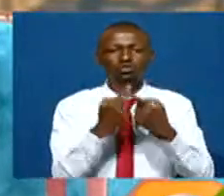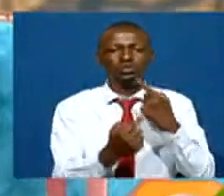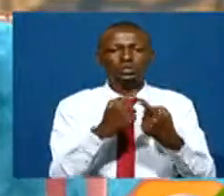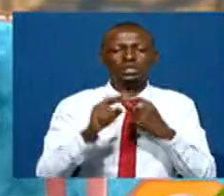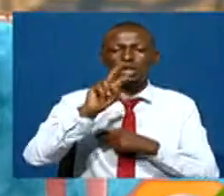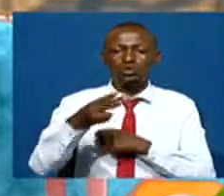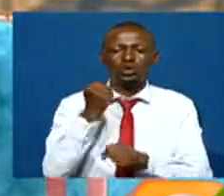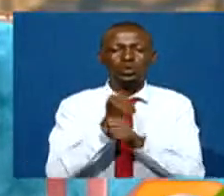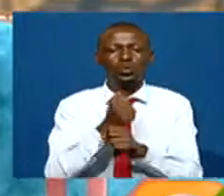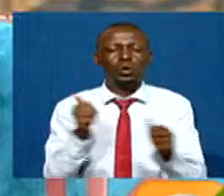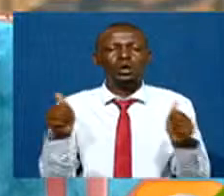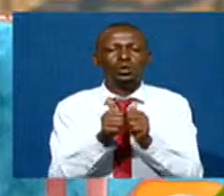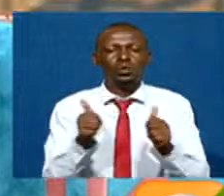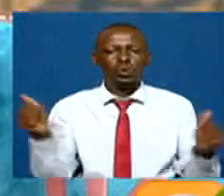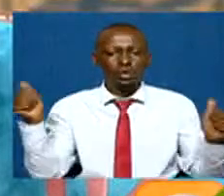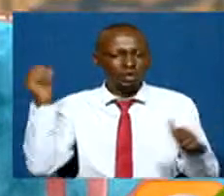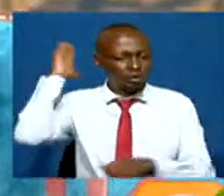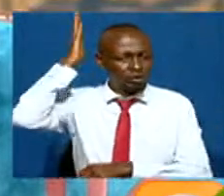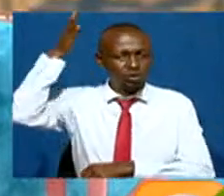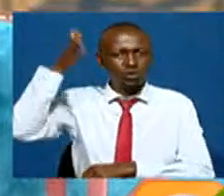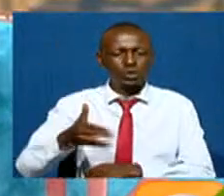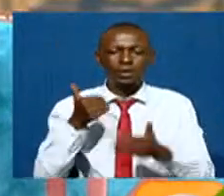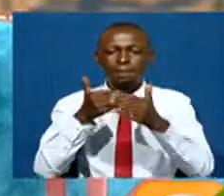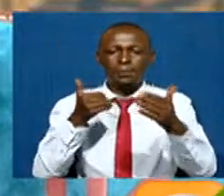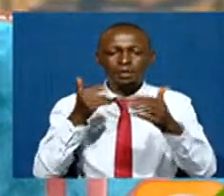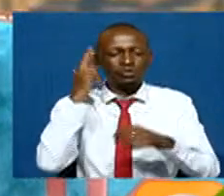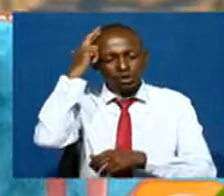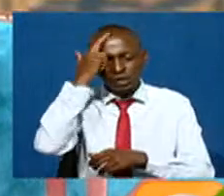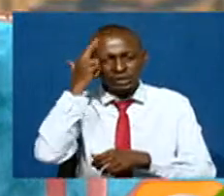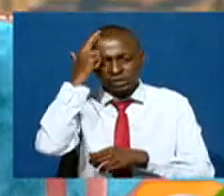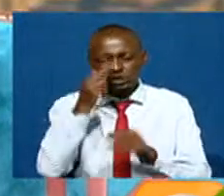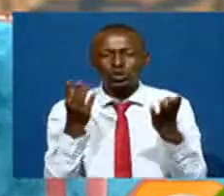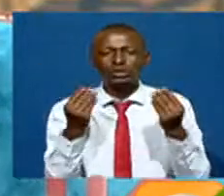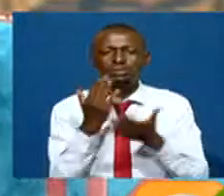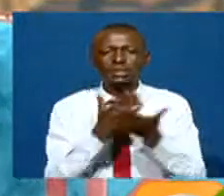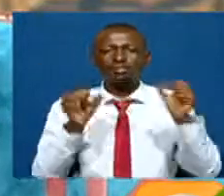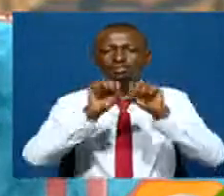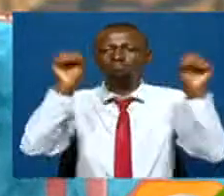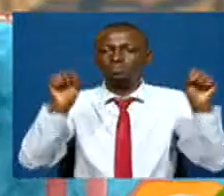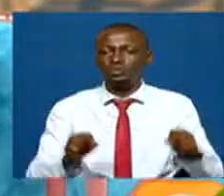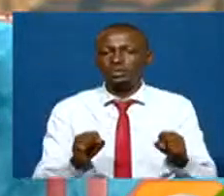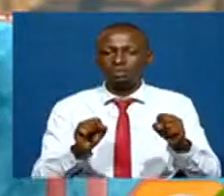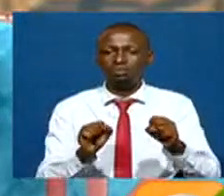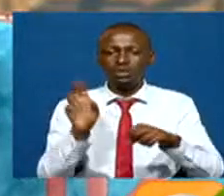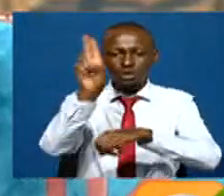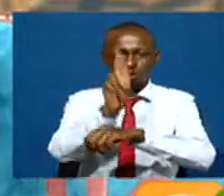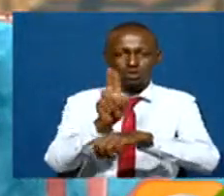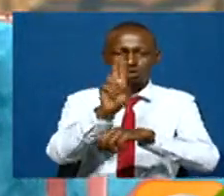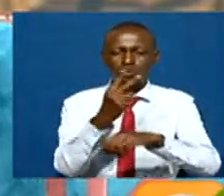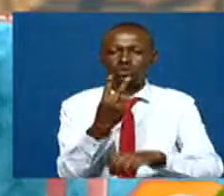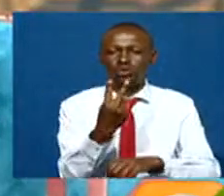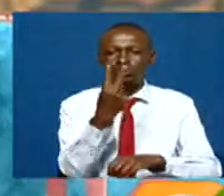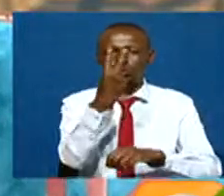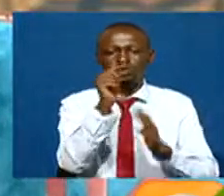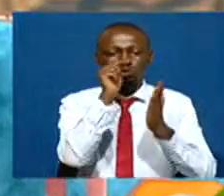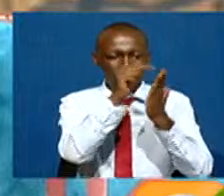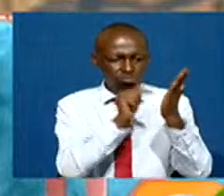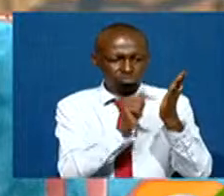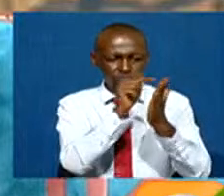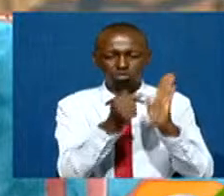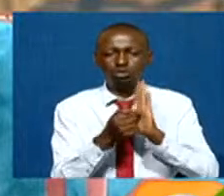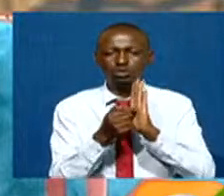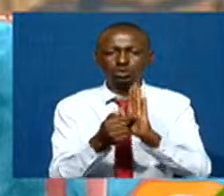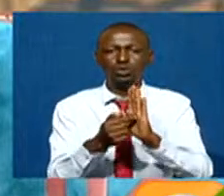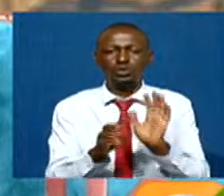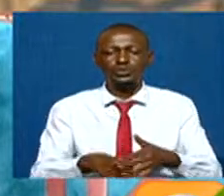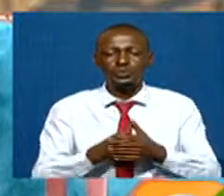well. And the reason then was quite simple, that certain systems were only using two digits to display the year. So that